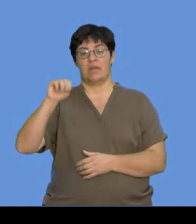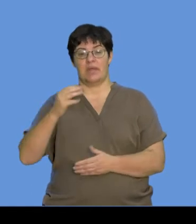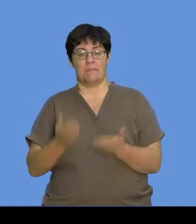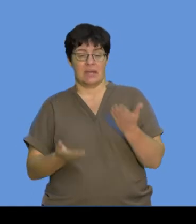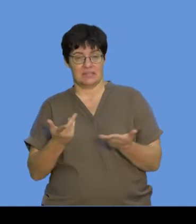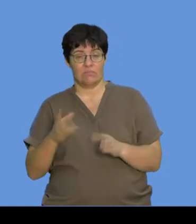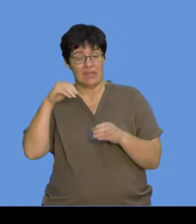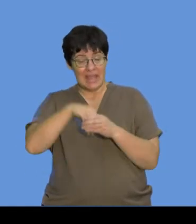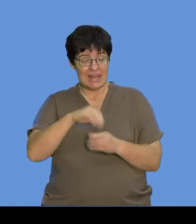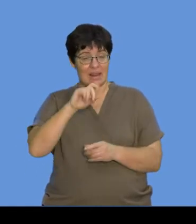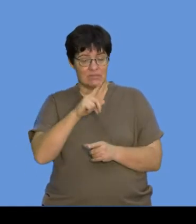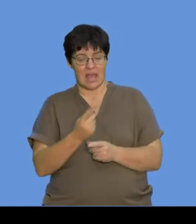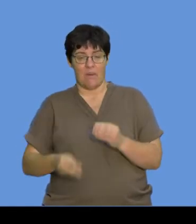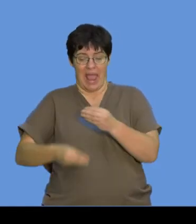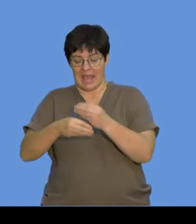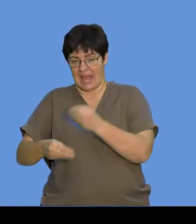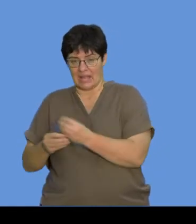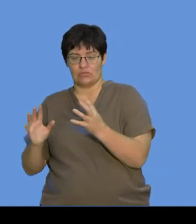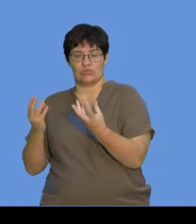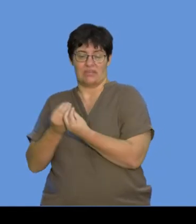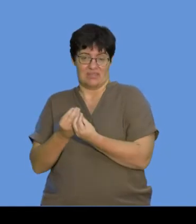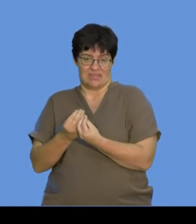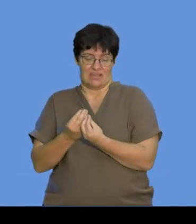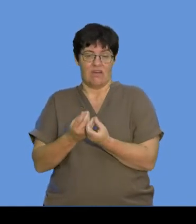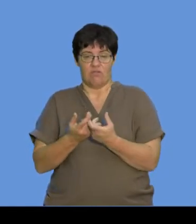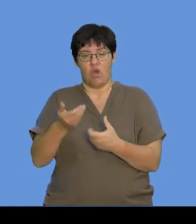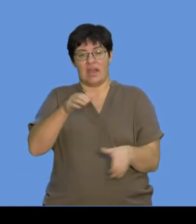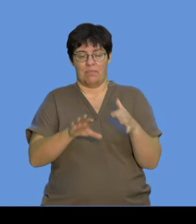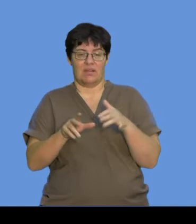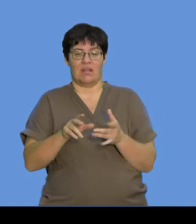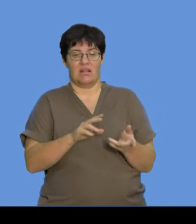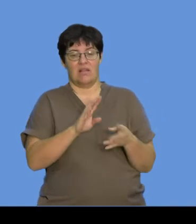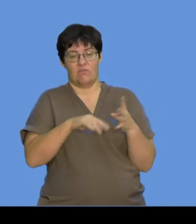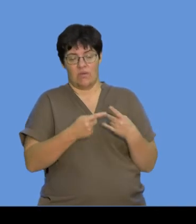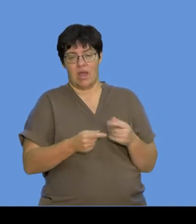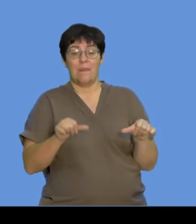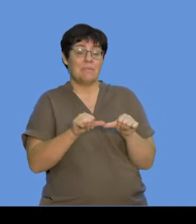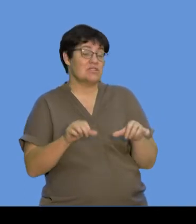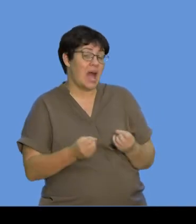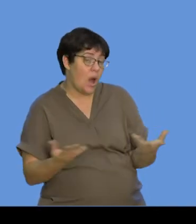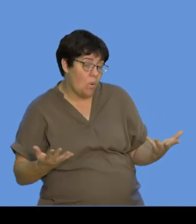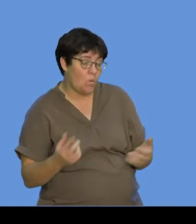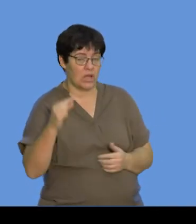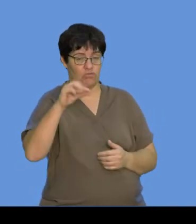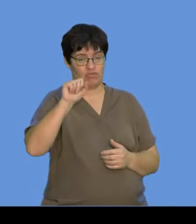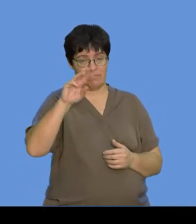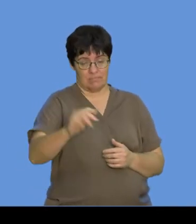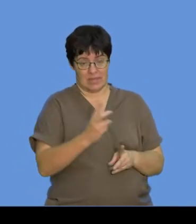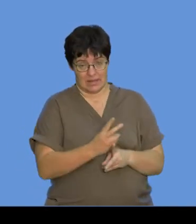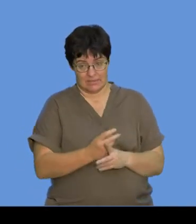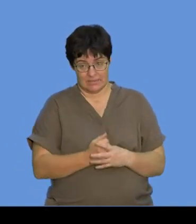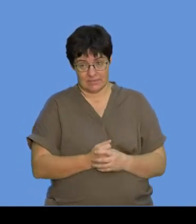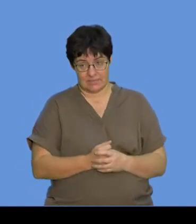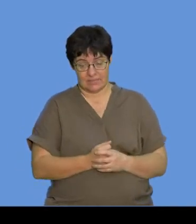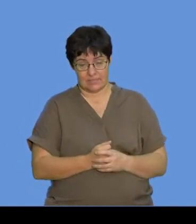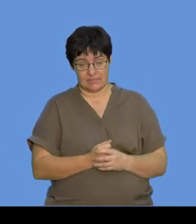relative atomic masses of the elements in the compound added together in the ratio of the chemical formula measured in grams again. All